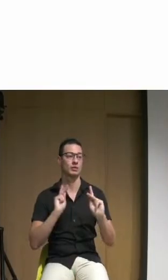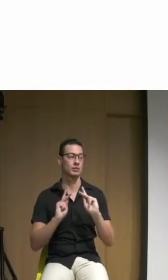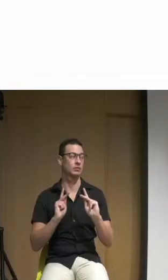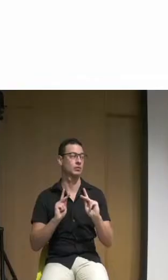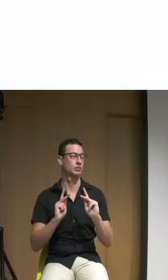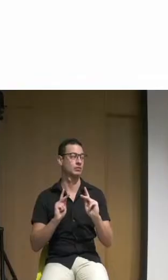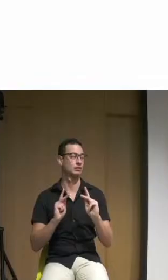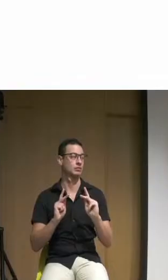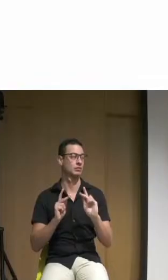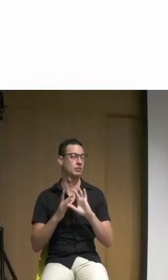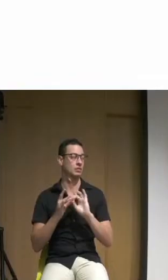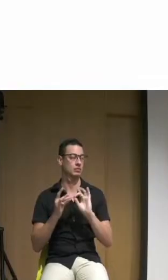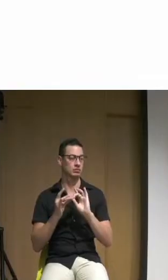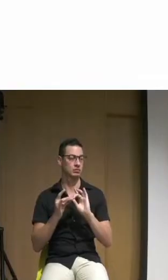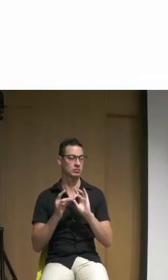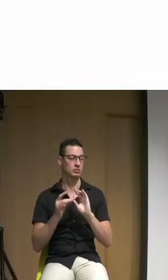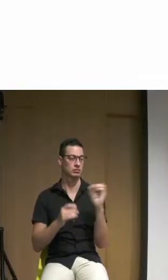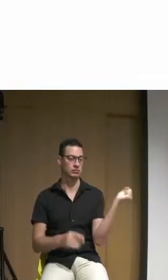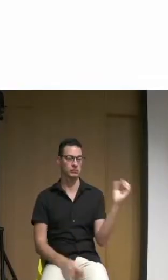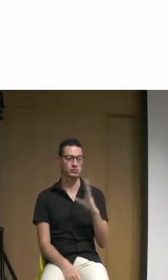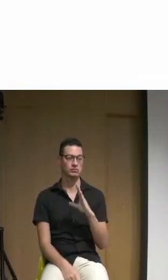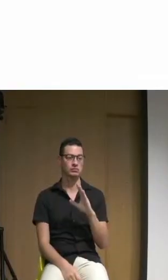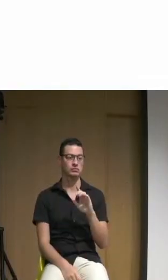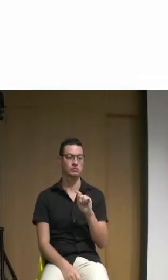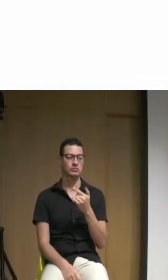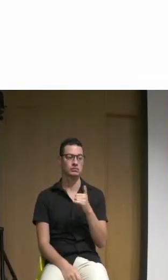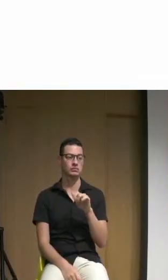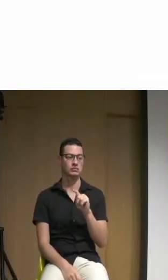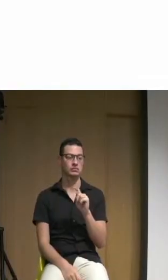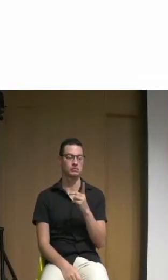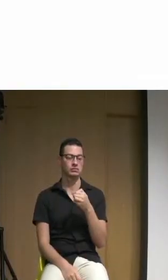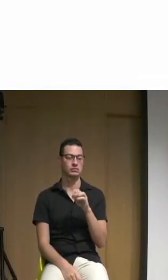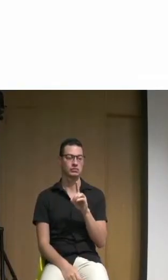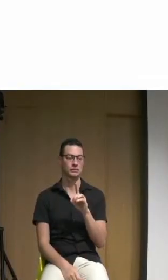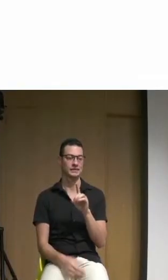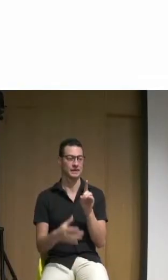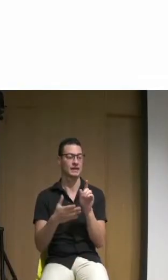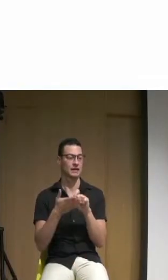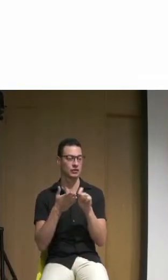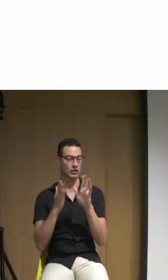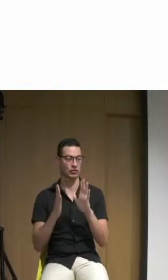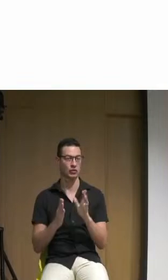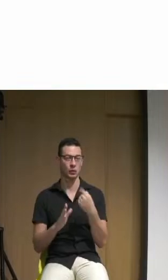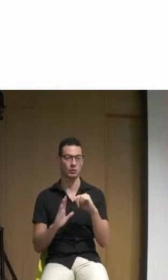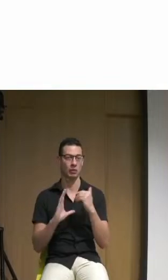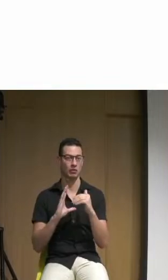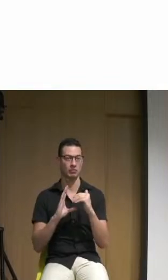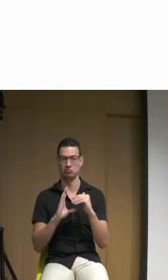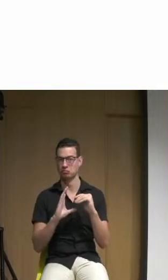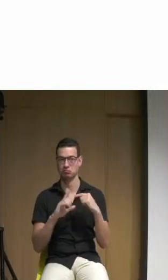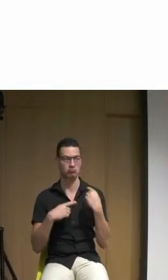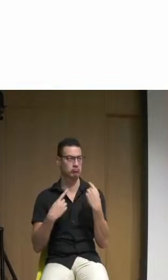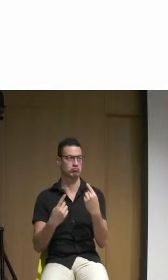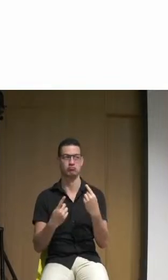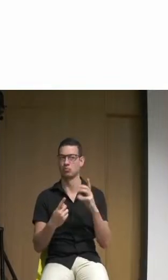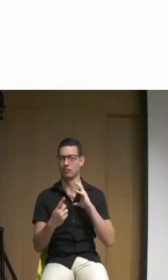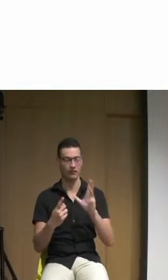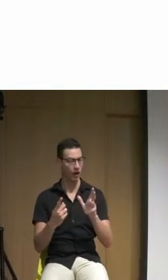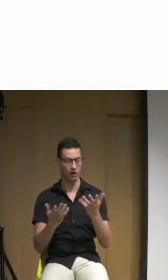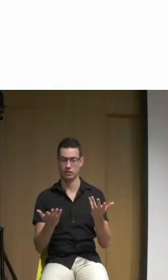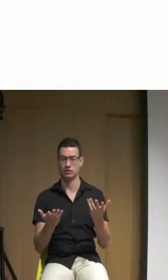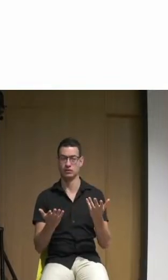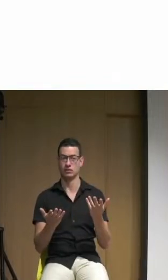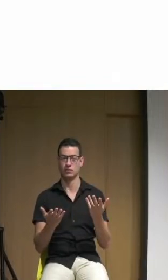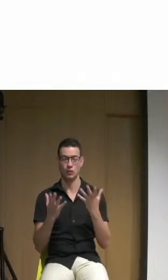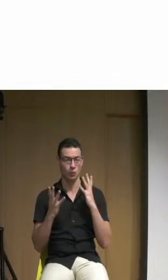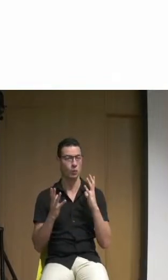concerns to Commissioner Tarrant Reed, our secretary, and we've been fine with emailing concerns before. So I want to make